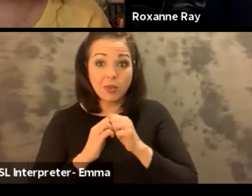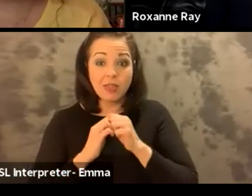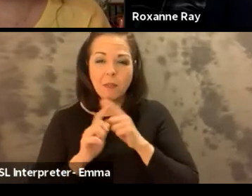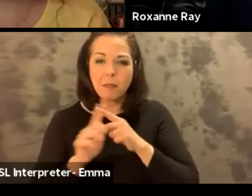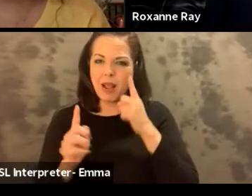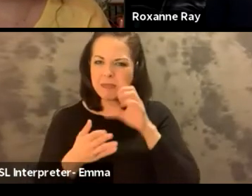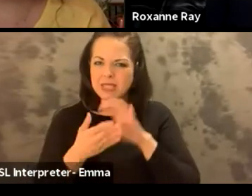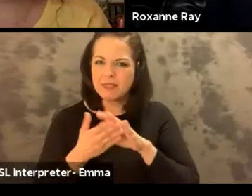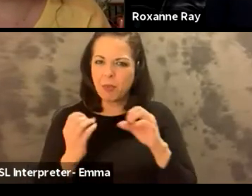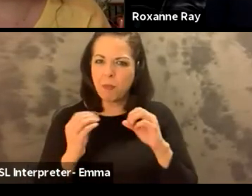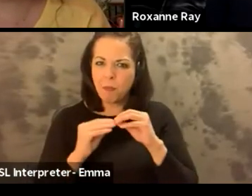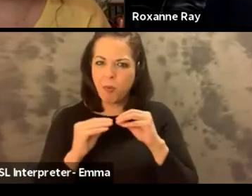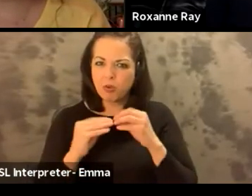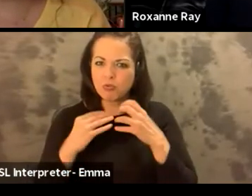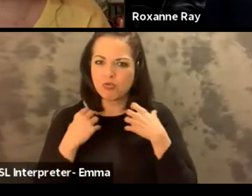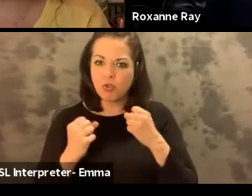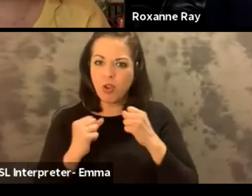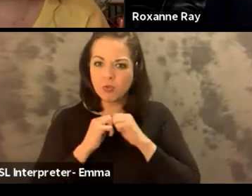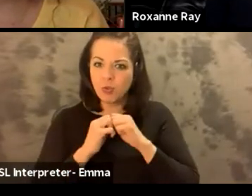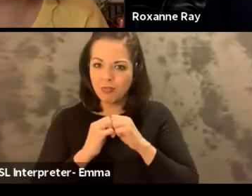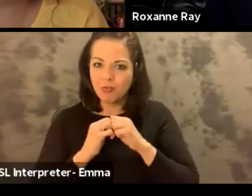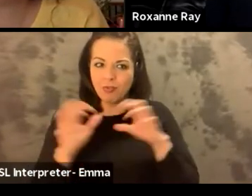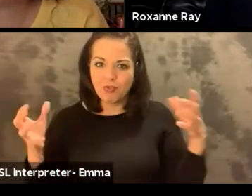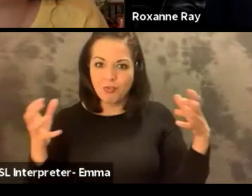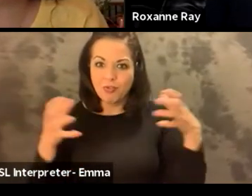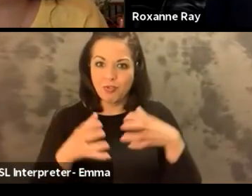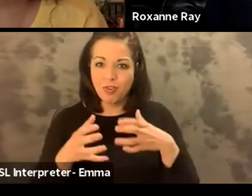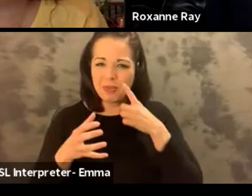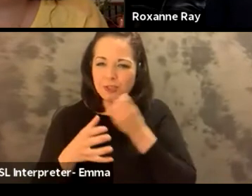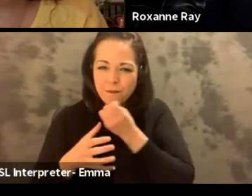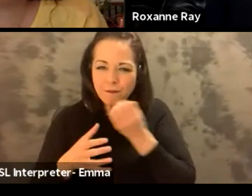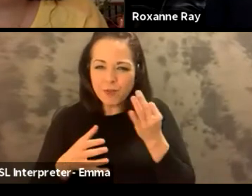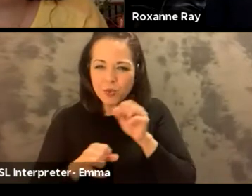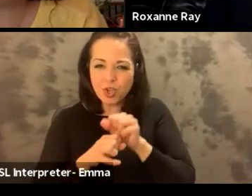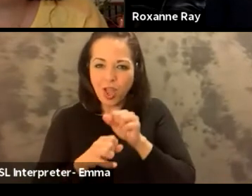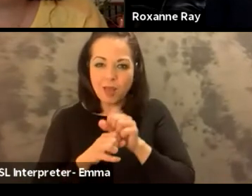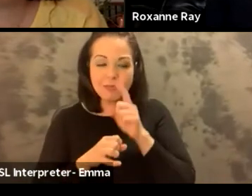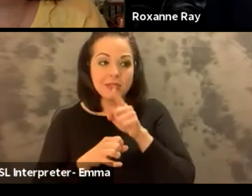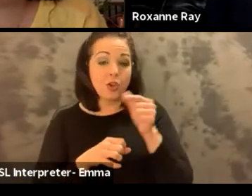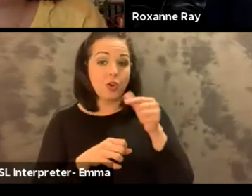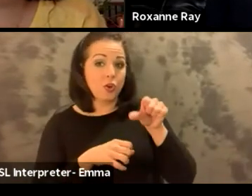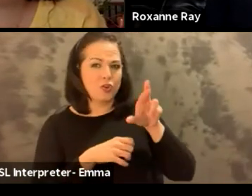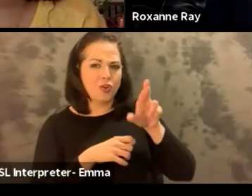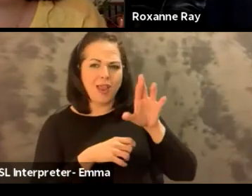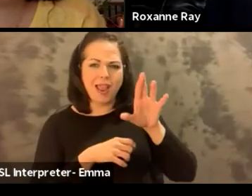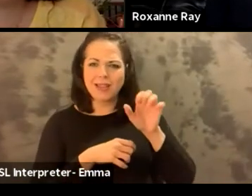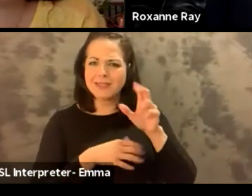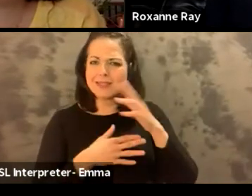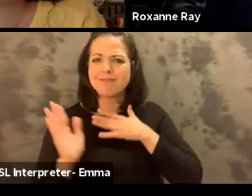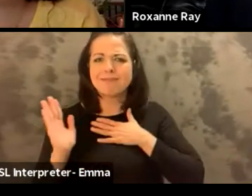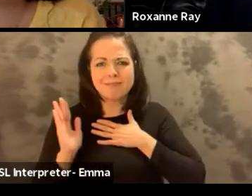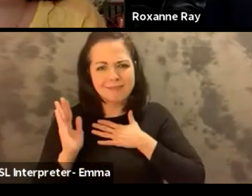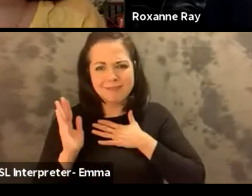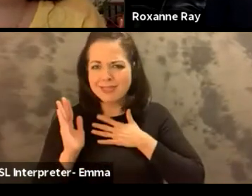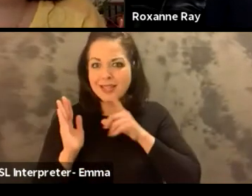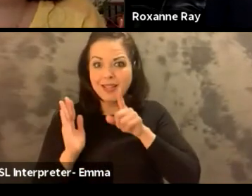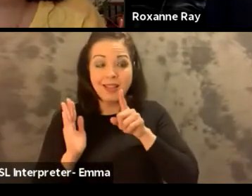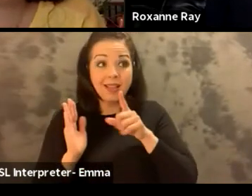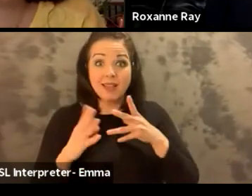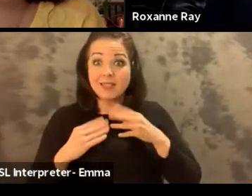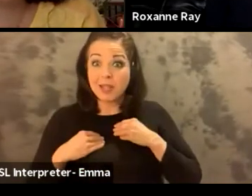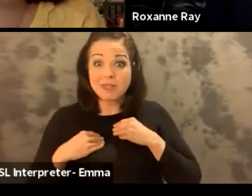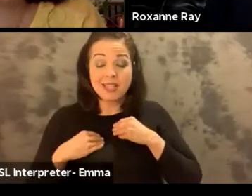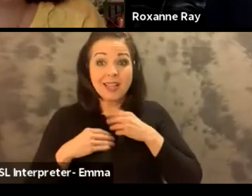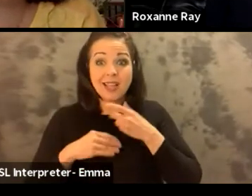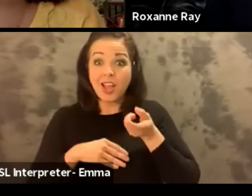together, especially because there are so few jobs. And Grace, God love you for taking unpaid internships. That's